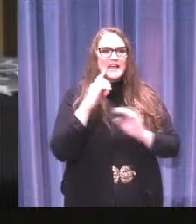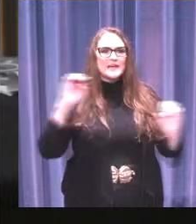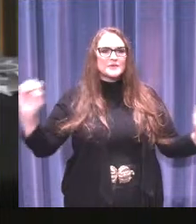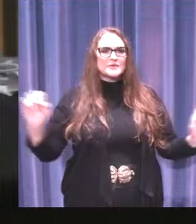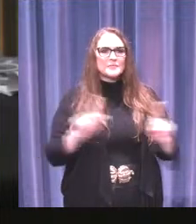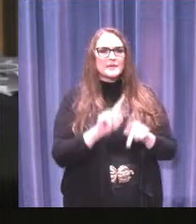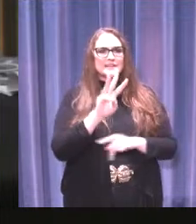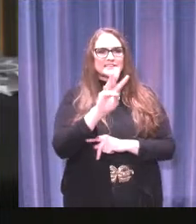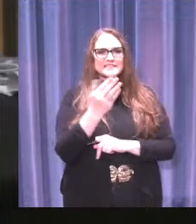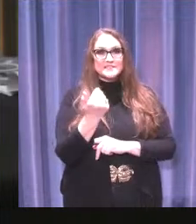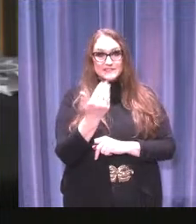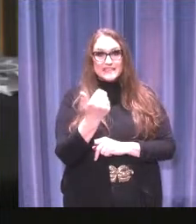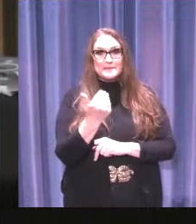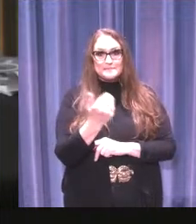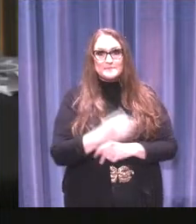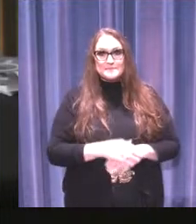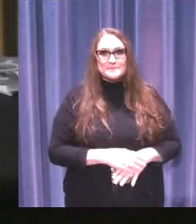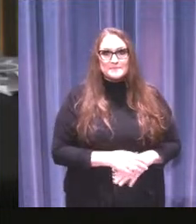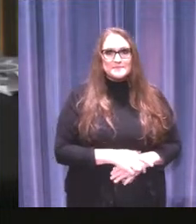at 6:15.